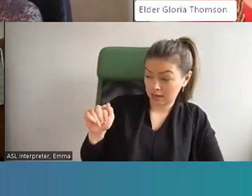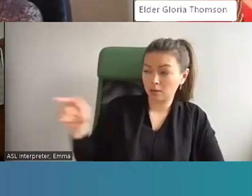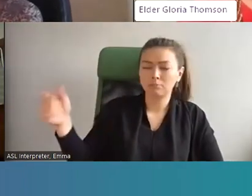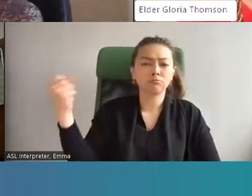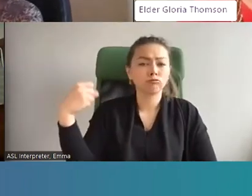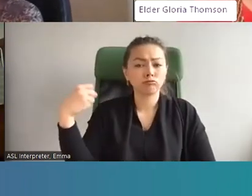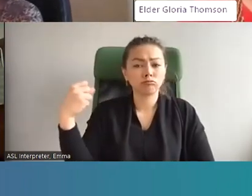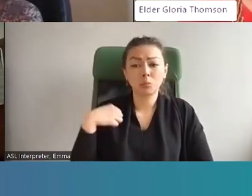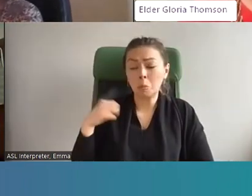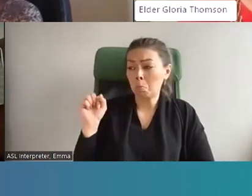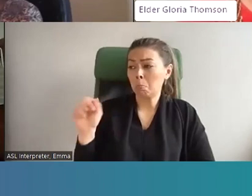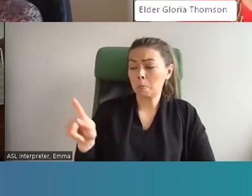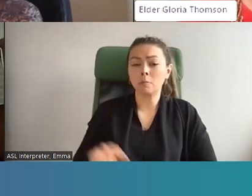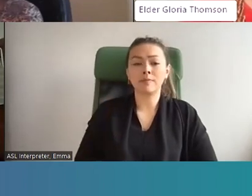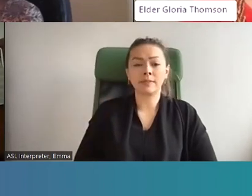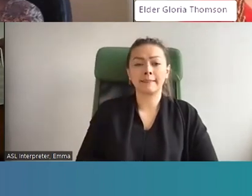Well,